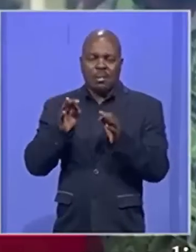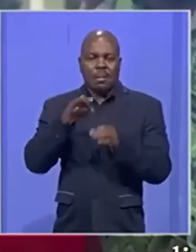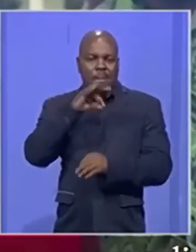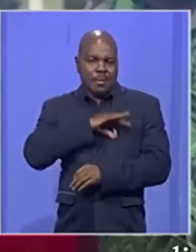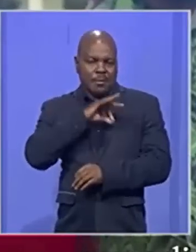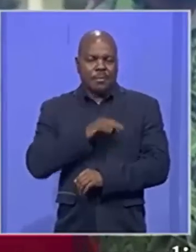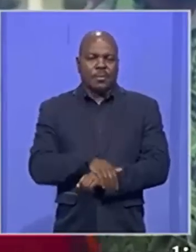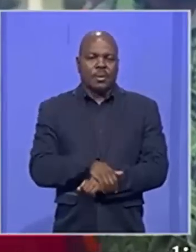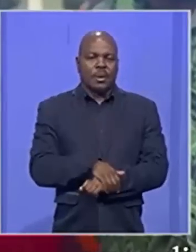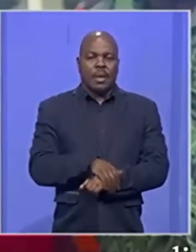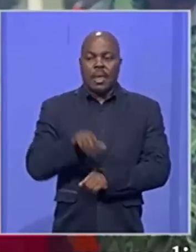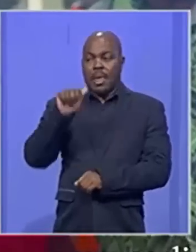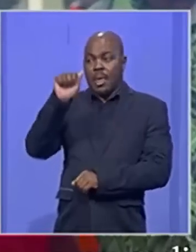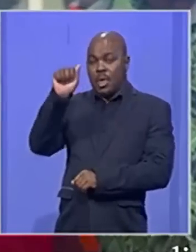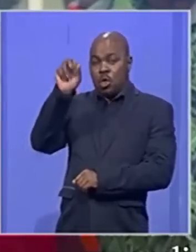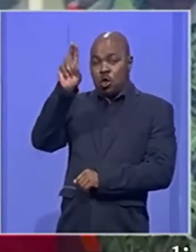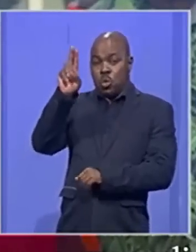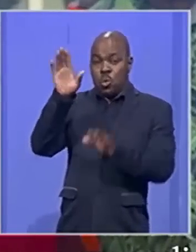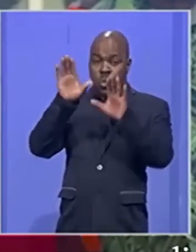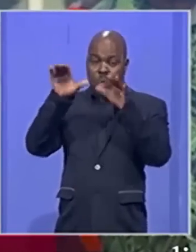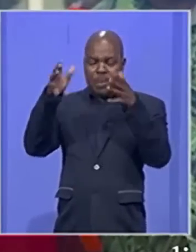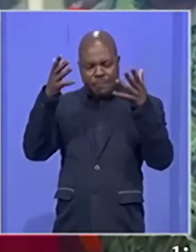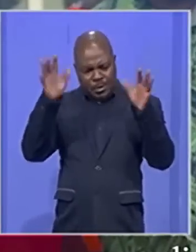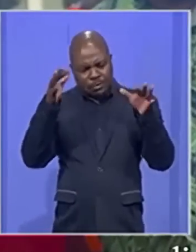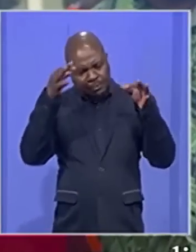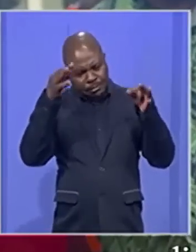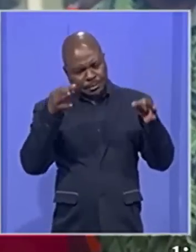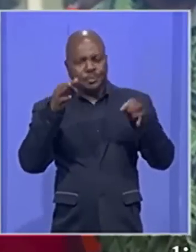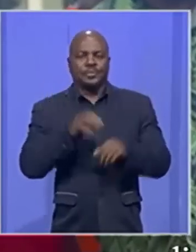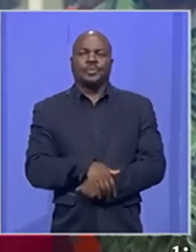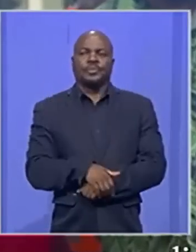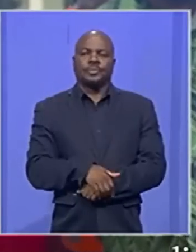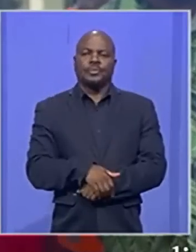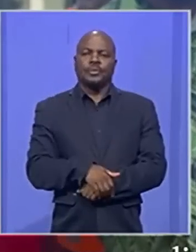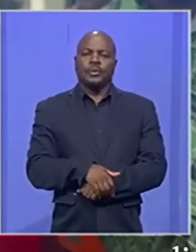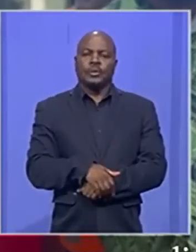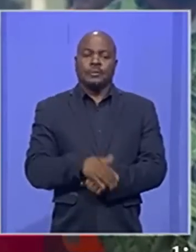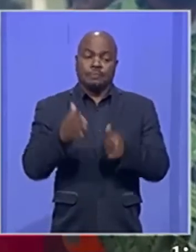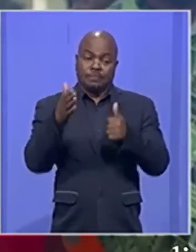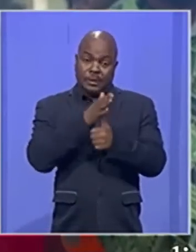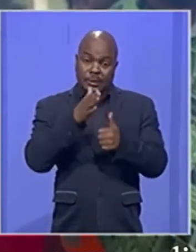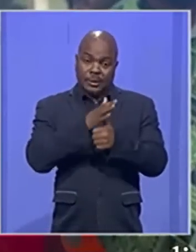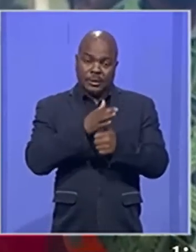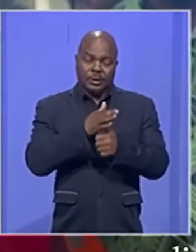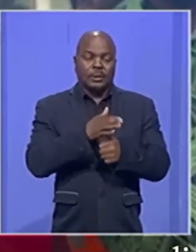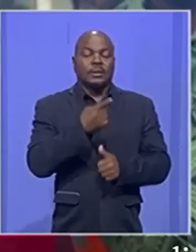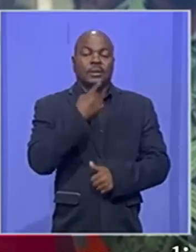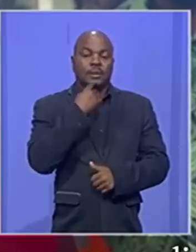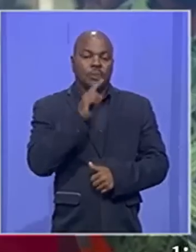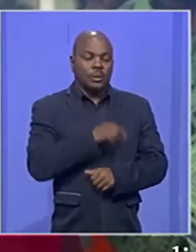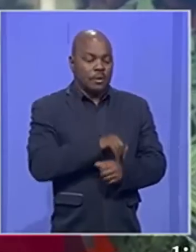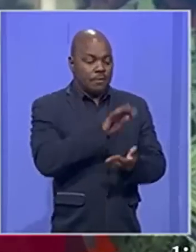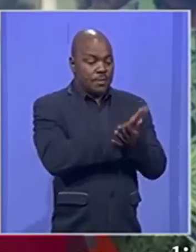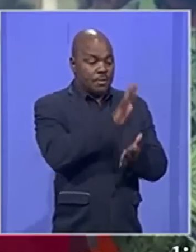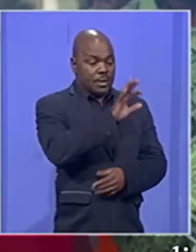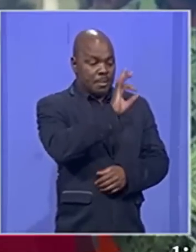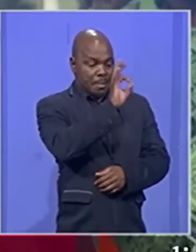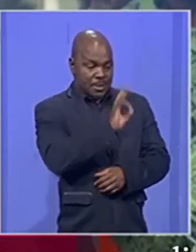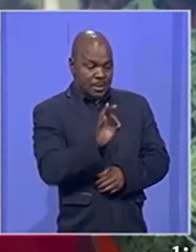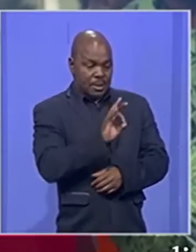African Union has taken a decision that at least to start with 15% of the